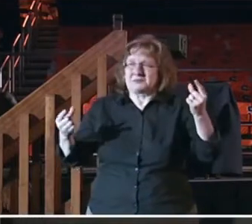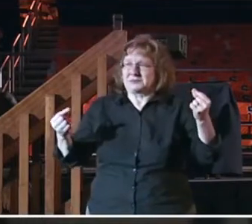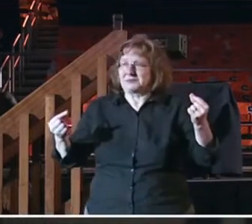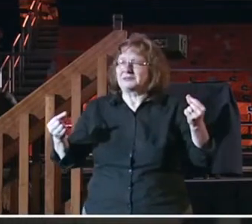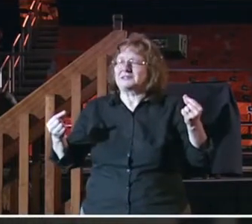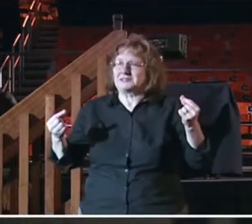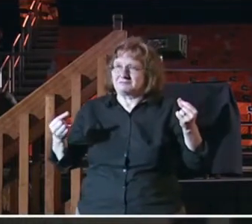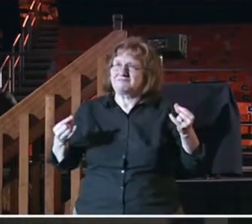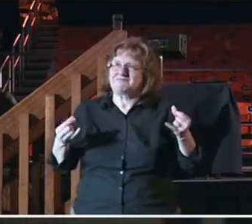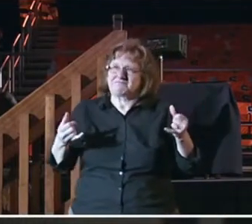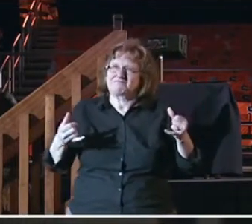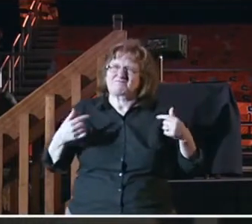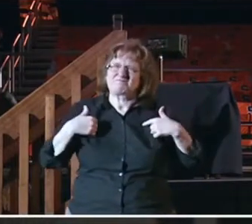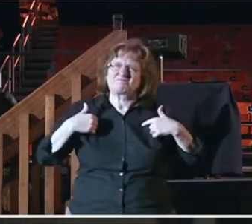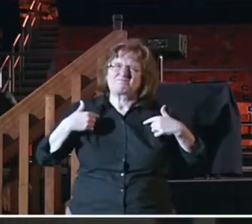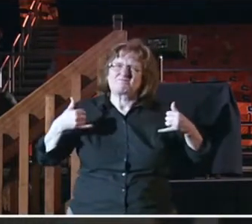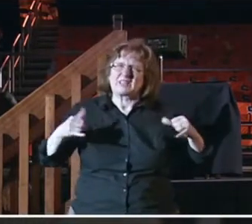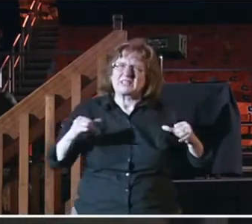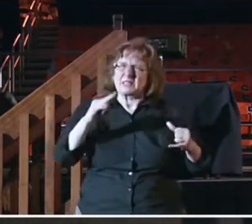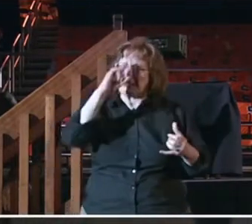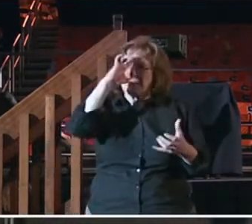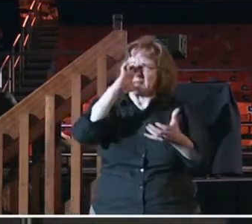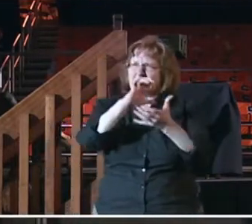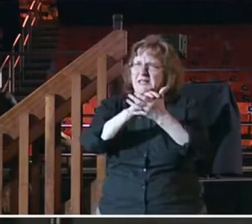Still believe in me.